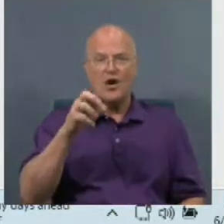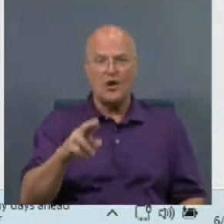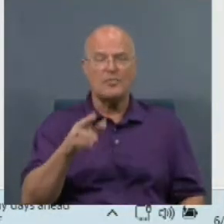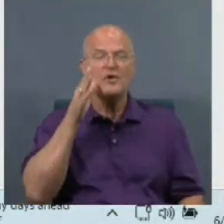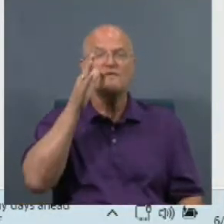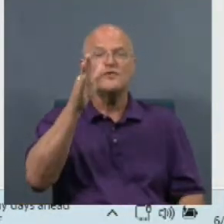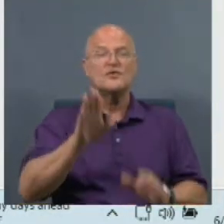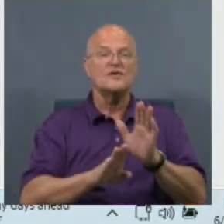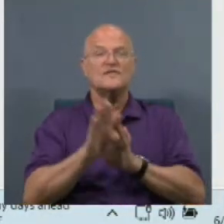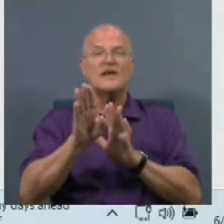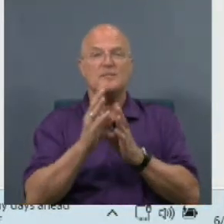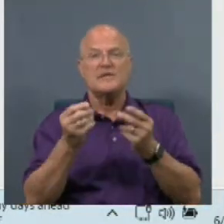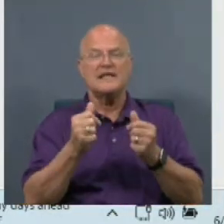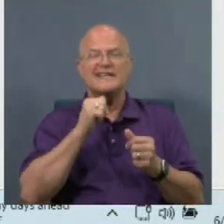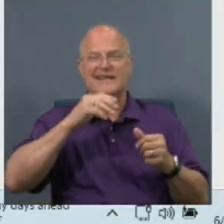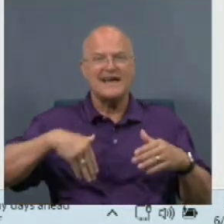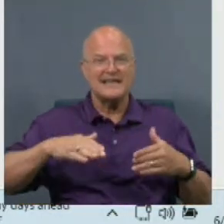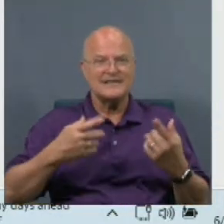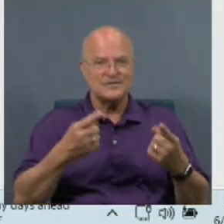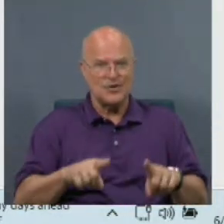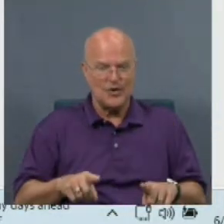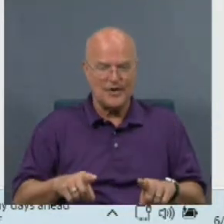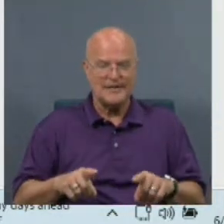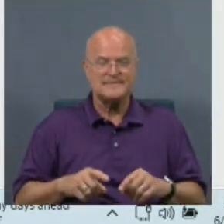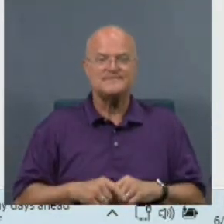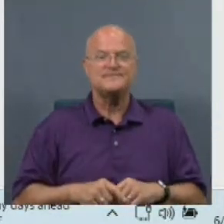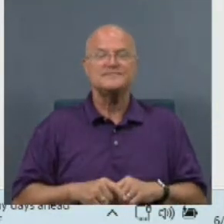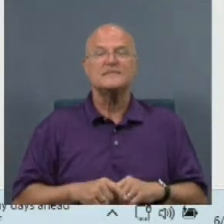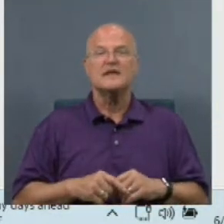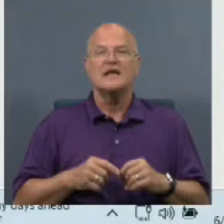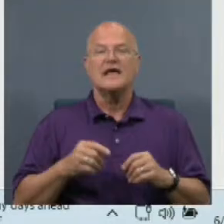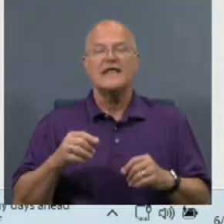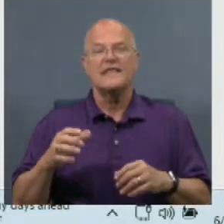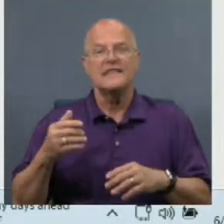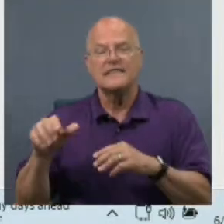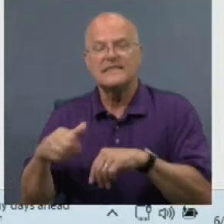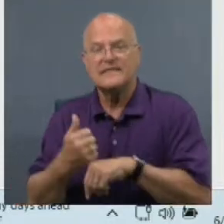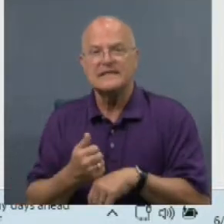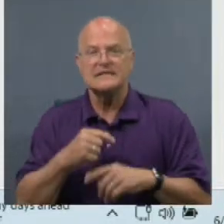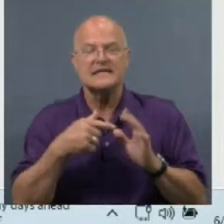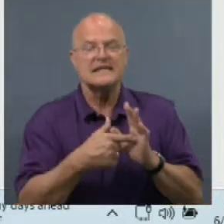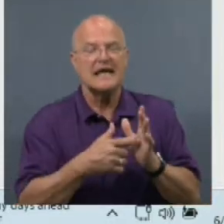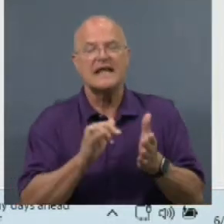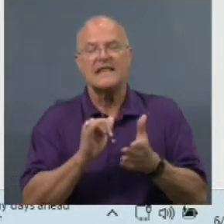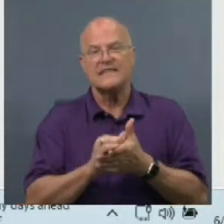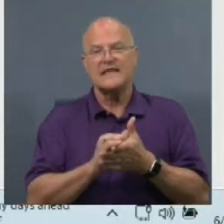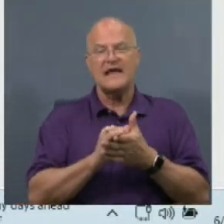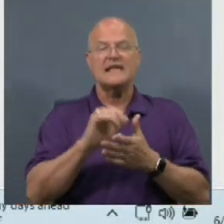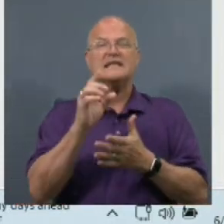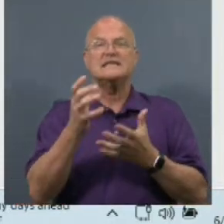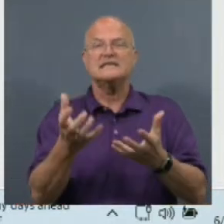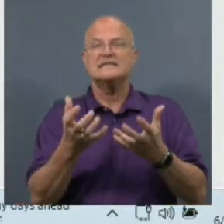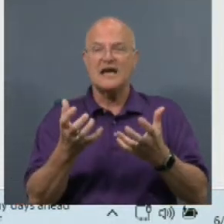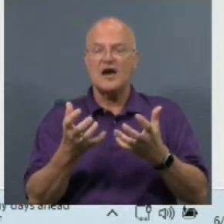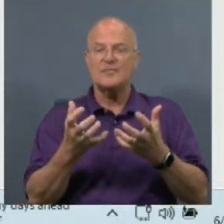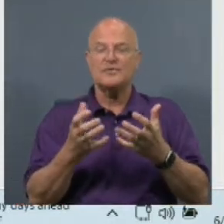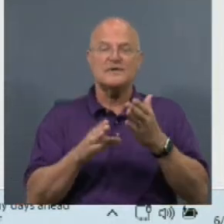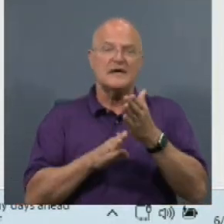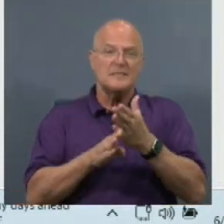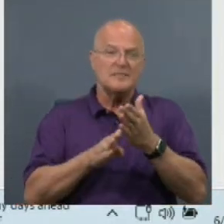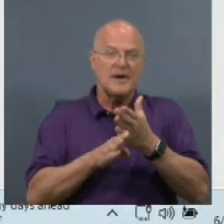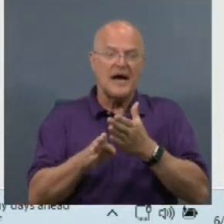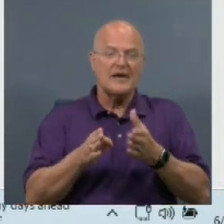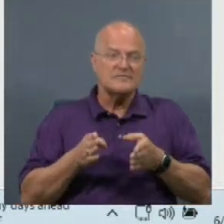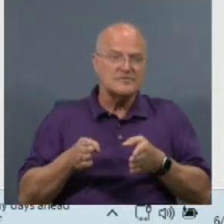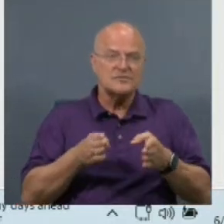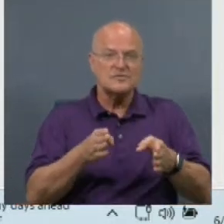future development of the land, which is not yet occurring. The master street plan indicated a desirable, a minor arterial route